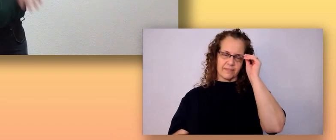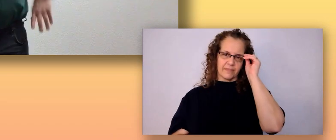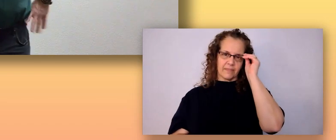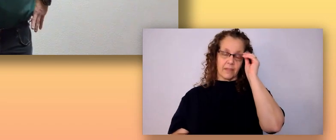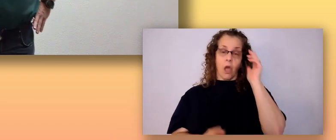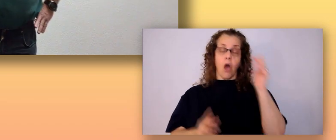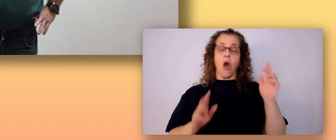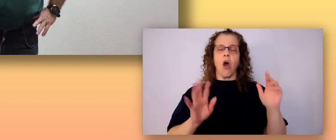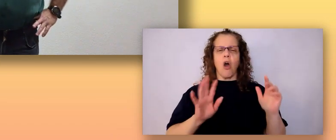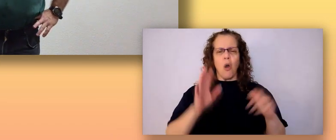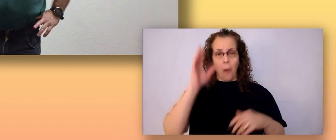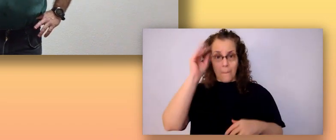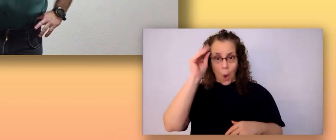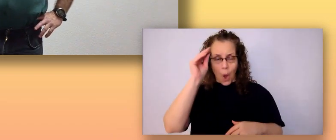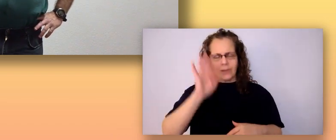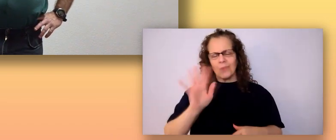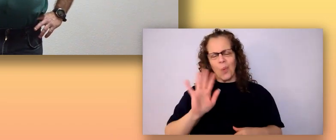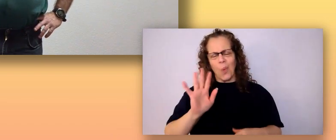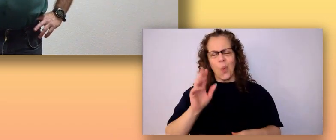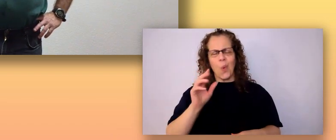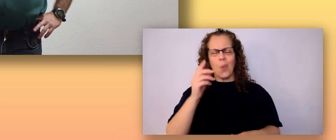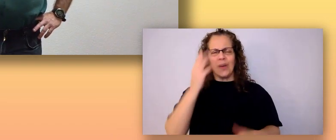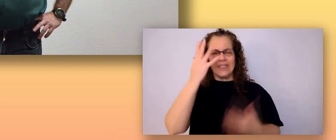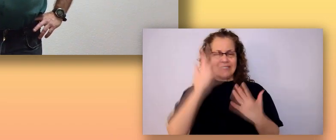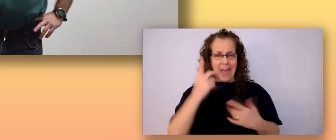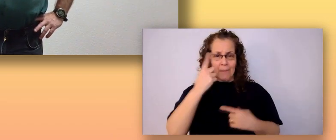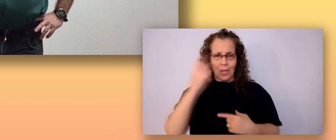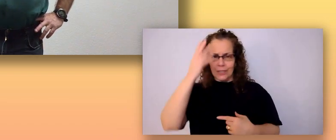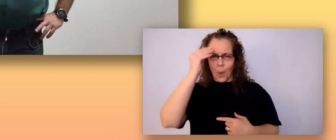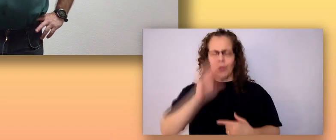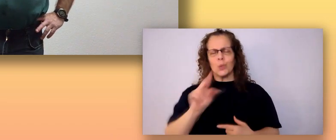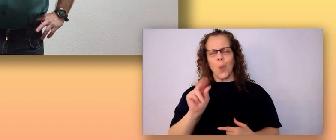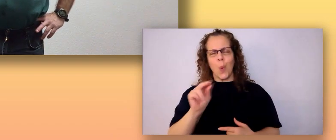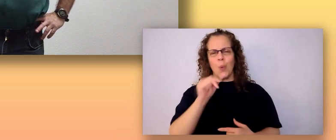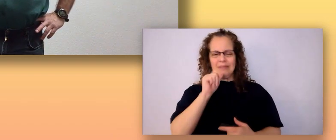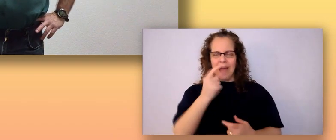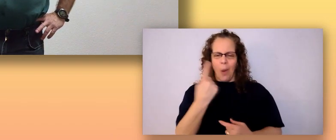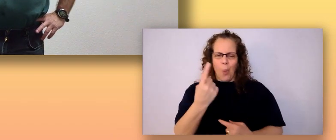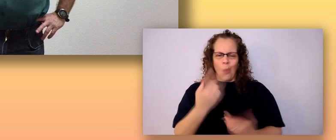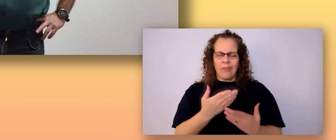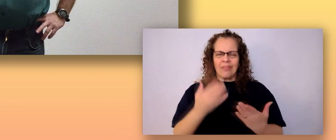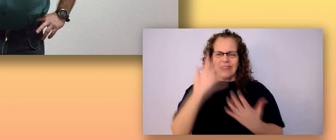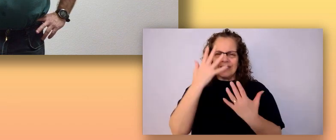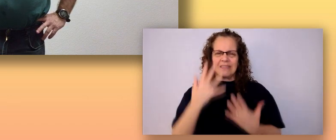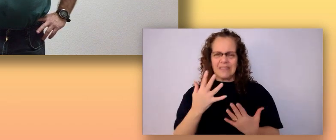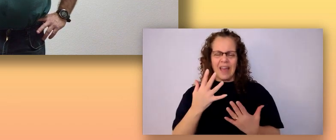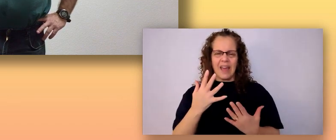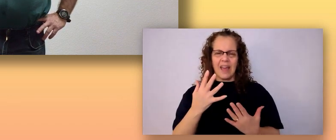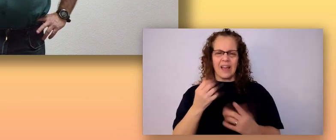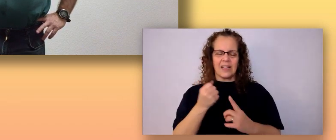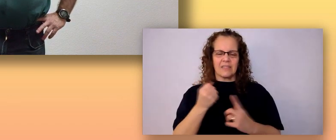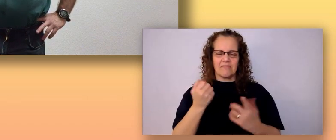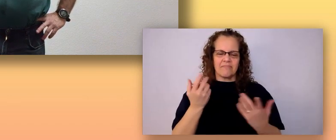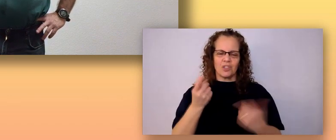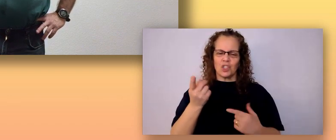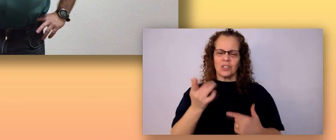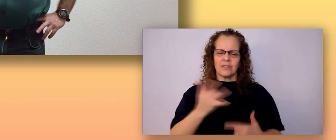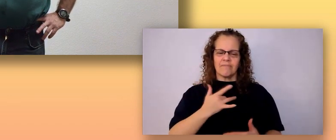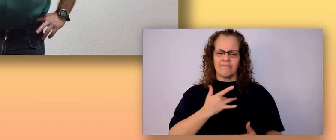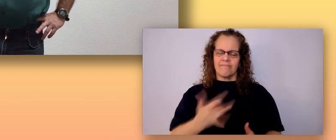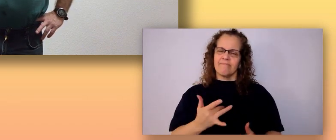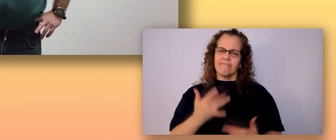No, not boy troubles. She's actually not, it's not a specific trouble. She's